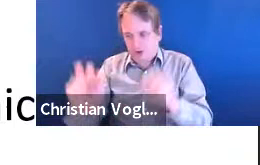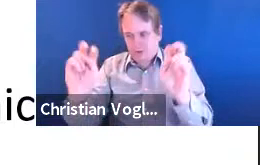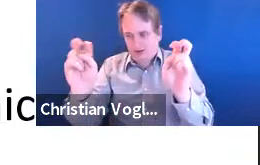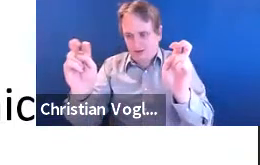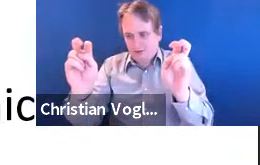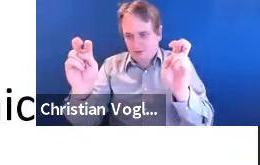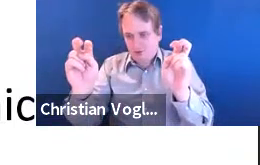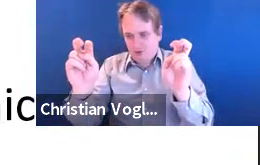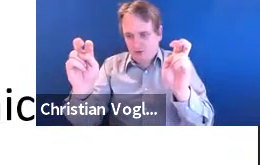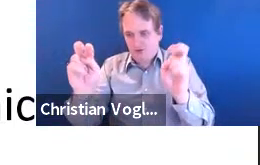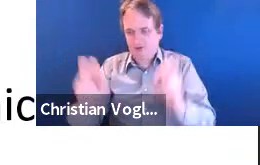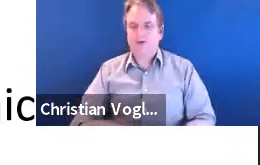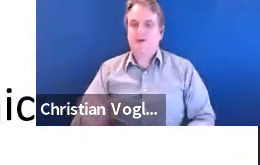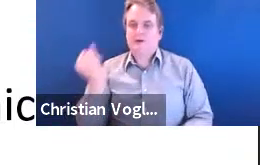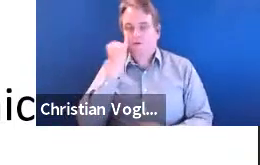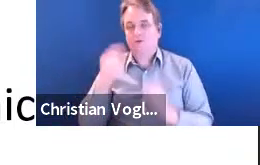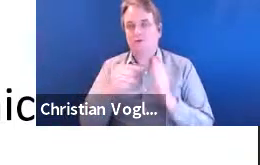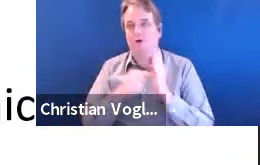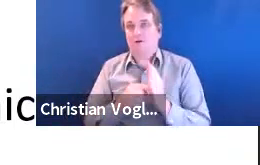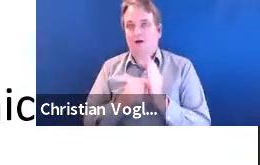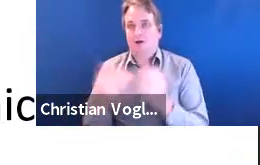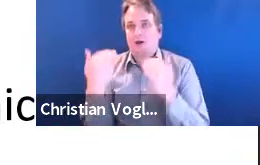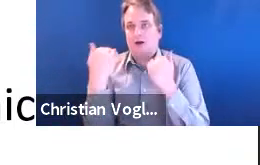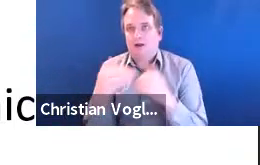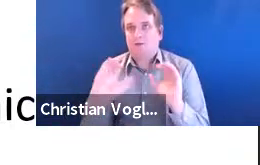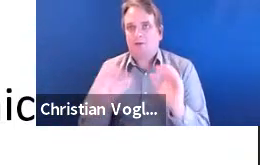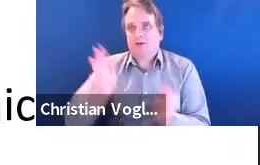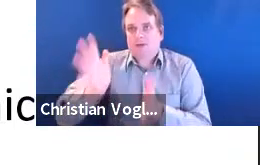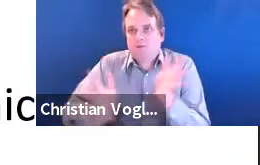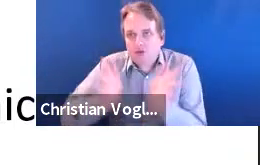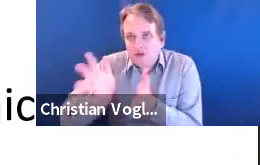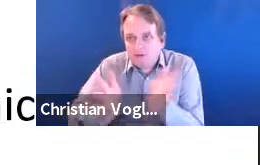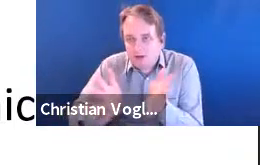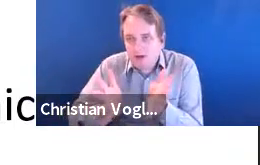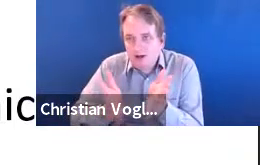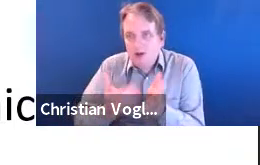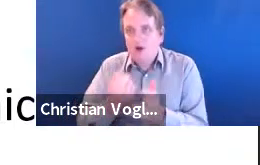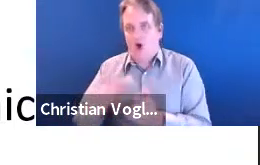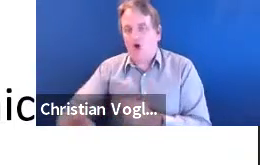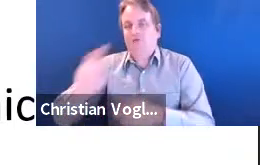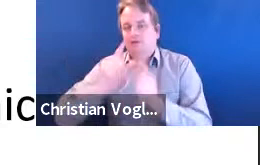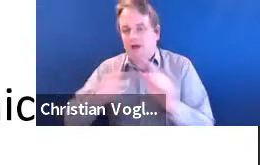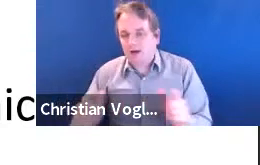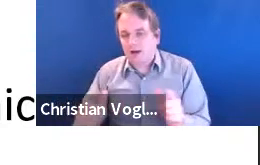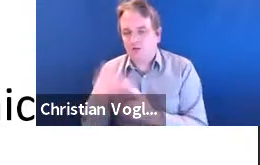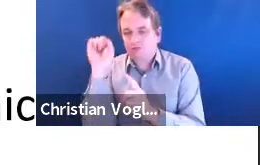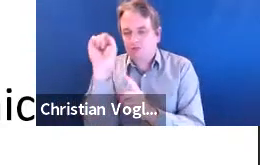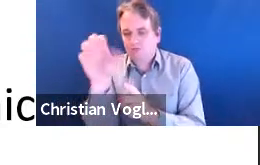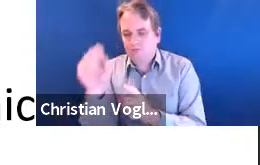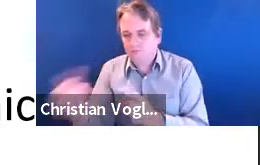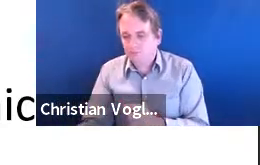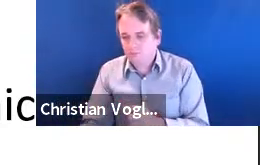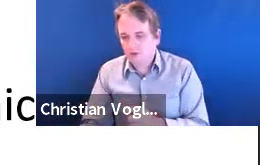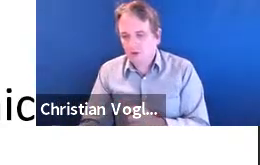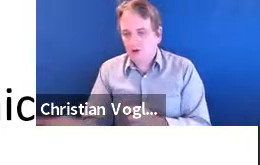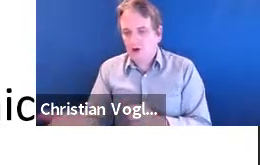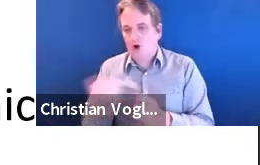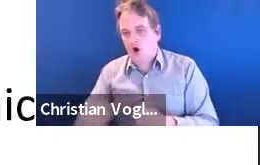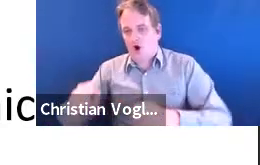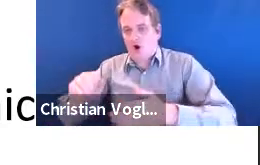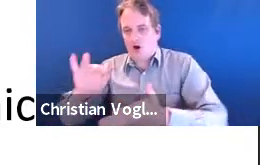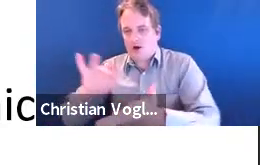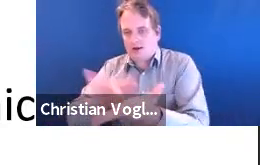To that end, at Gallaudet University, we right now have engaged in a research project that's looking into